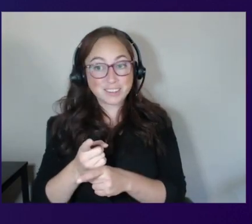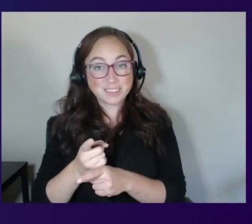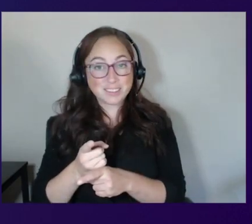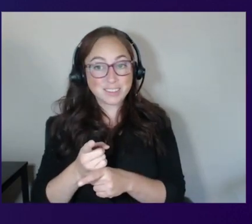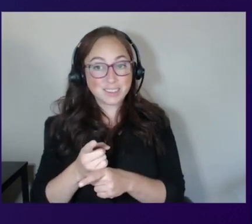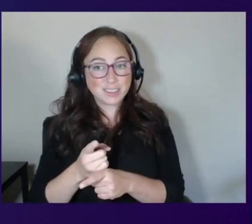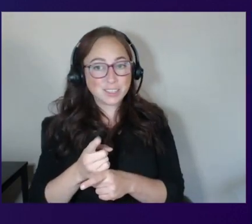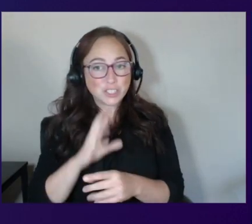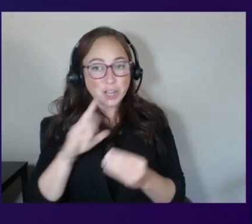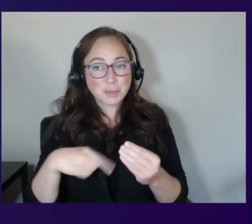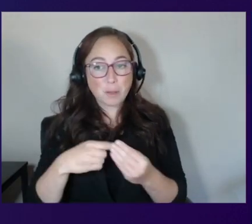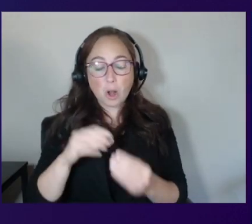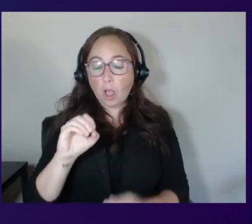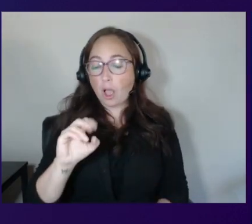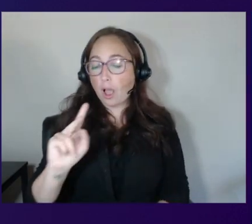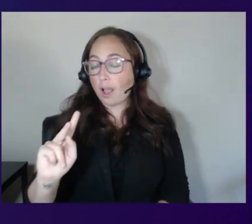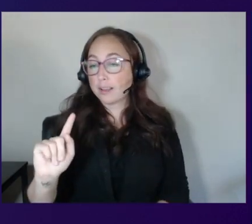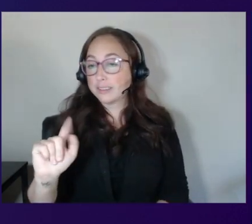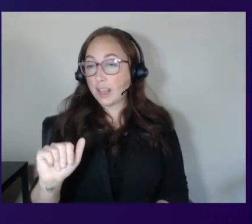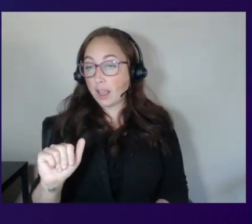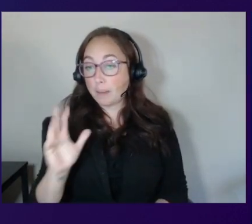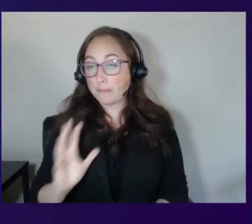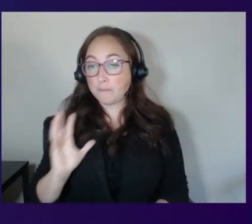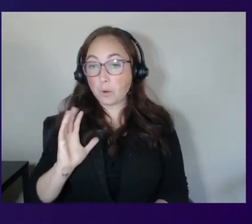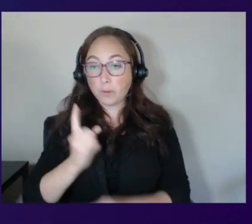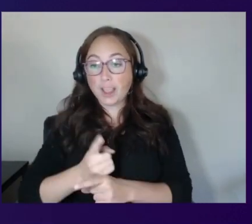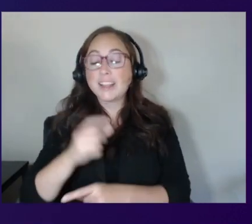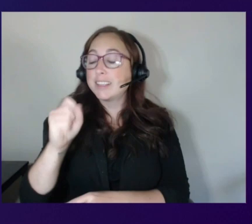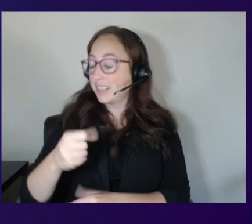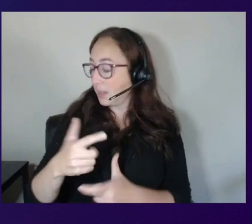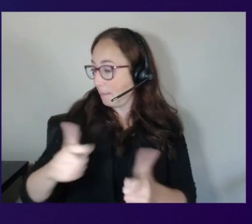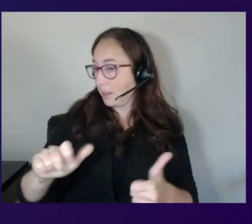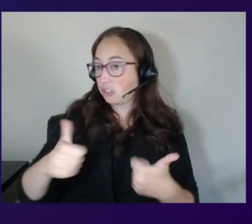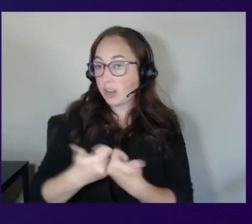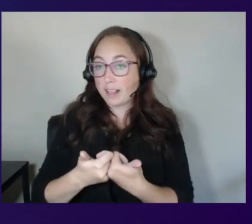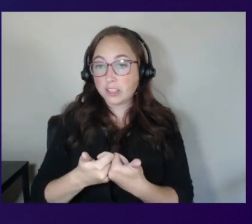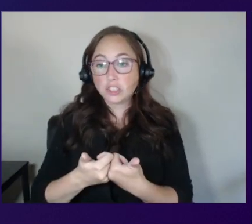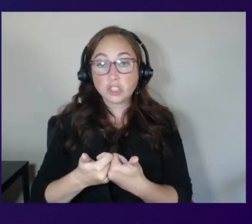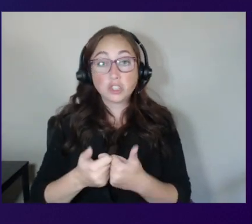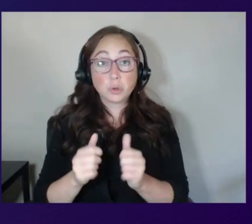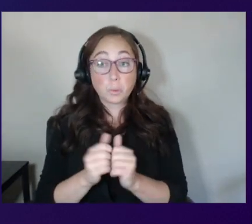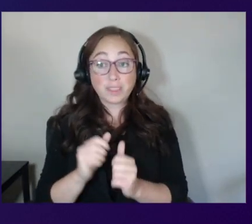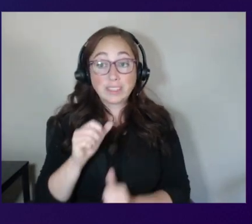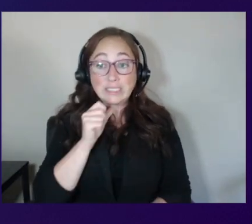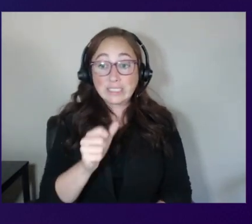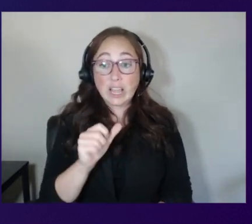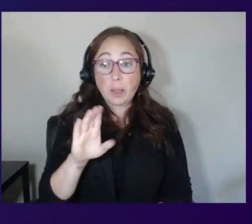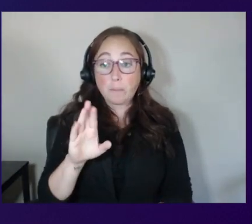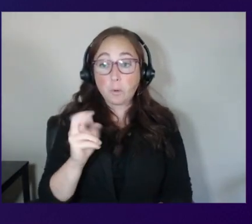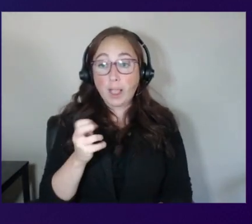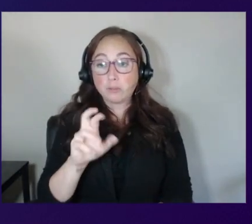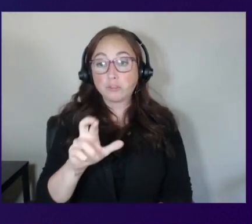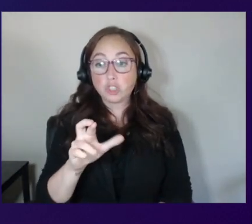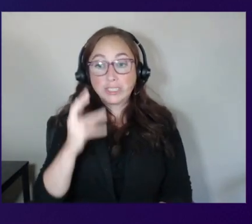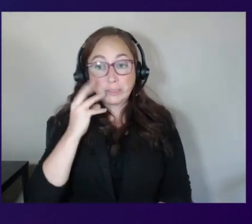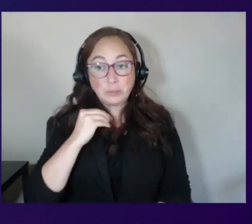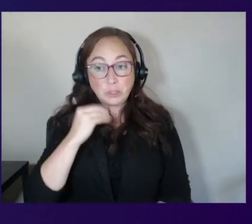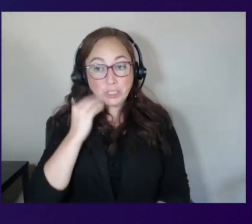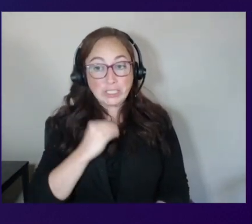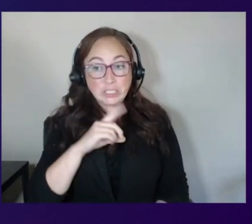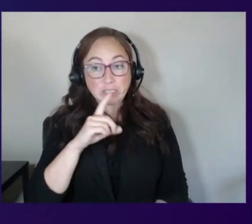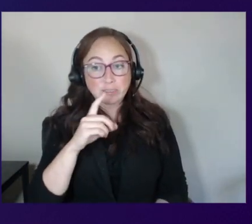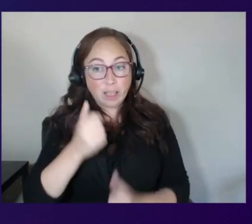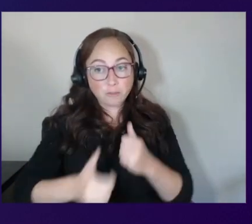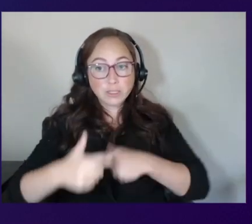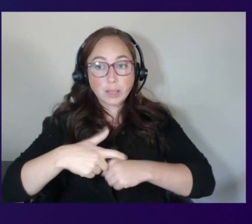We are. So one of the biggest challenges with a non-persistent browser experience is that every time the user signs in, you have to establish that identity on